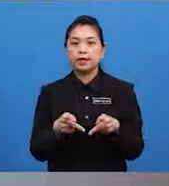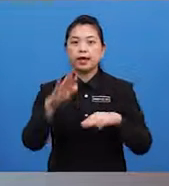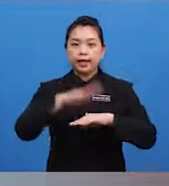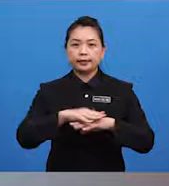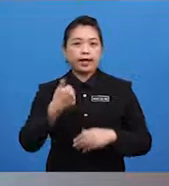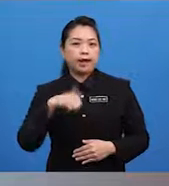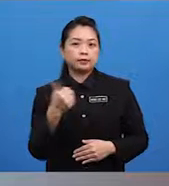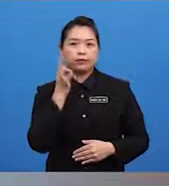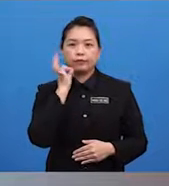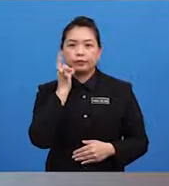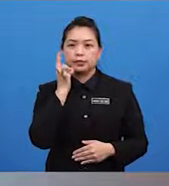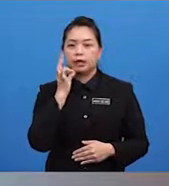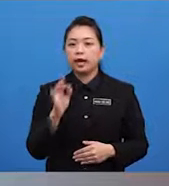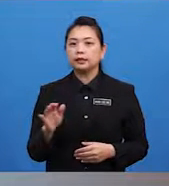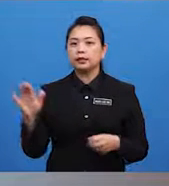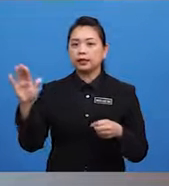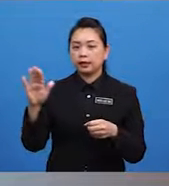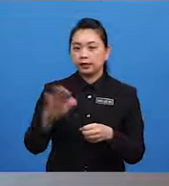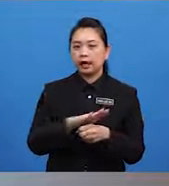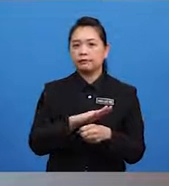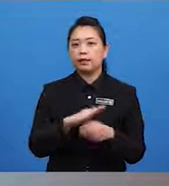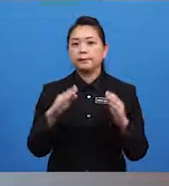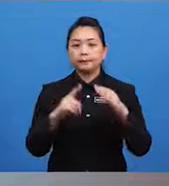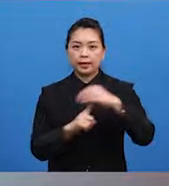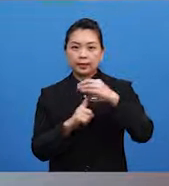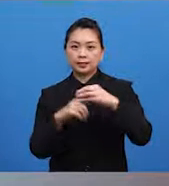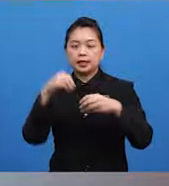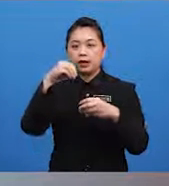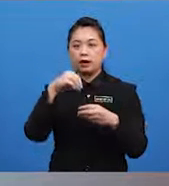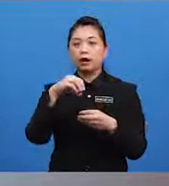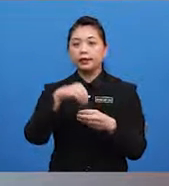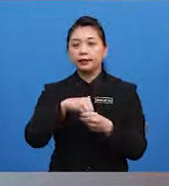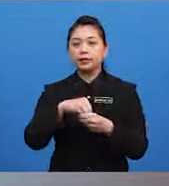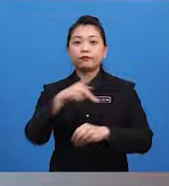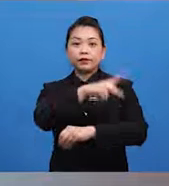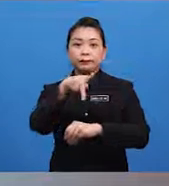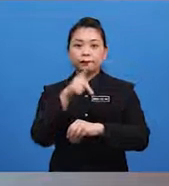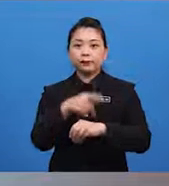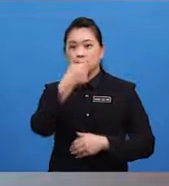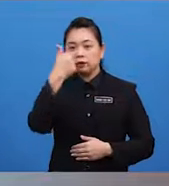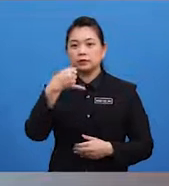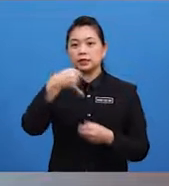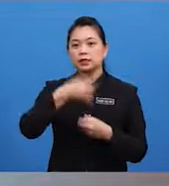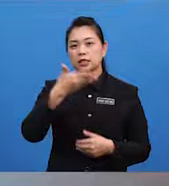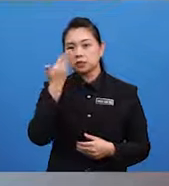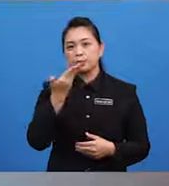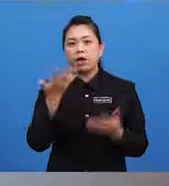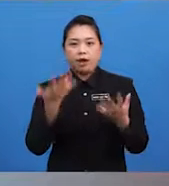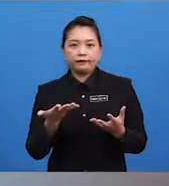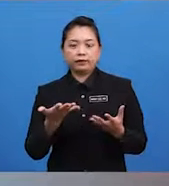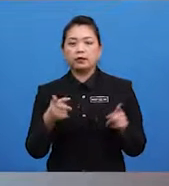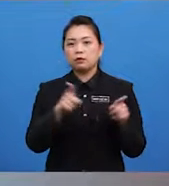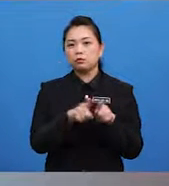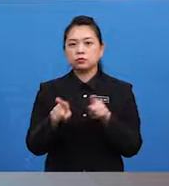the covered markets of the Philippines because its smell is heavy and also hard to get